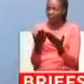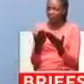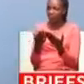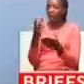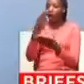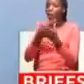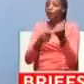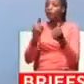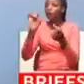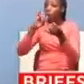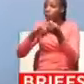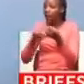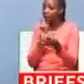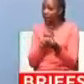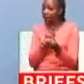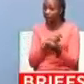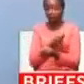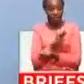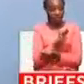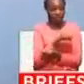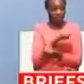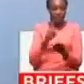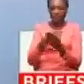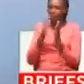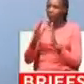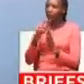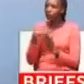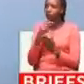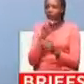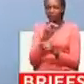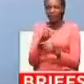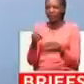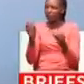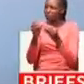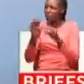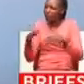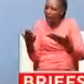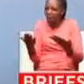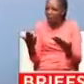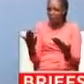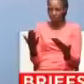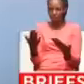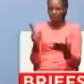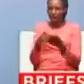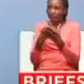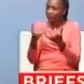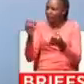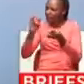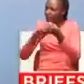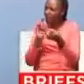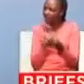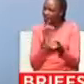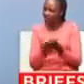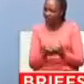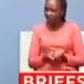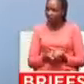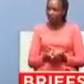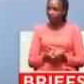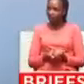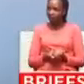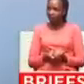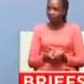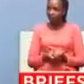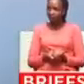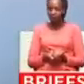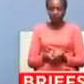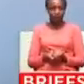you are married. Yes. Of course, there's someone who's asking, how did you two meet to the point that now you're married? Yeah. And you are also doing ministry